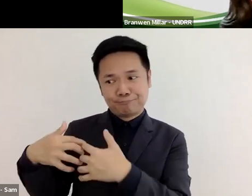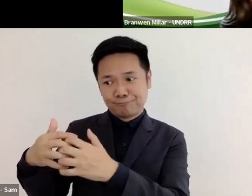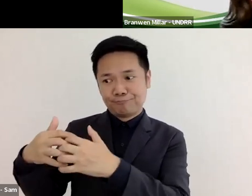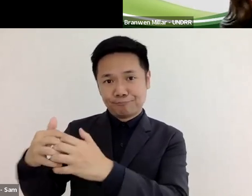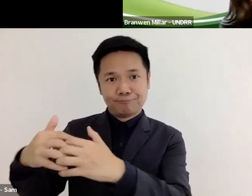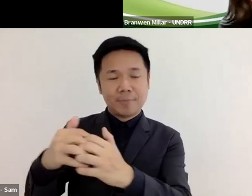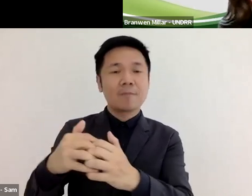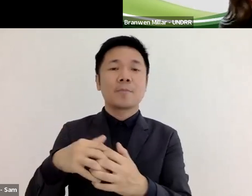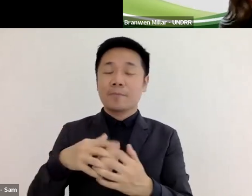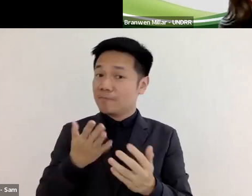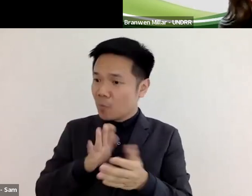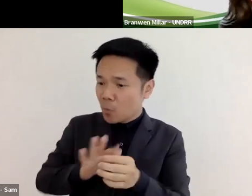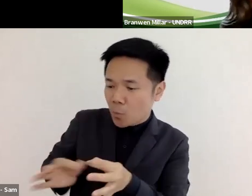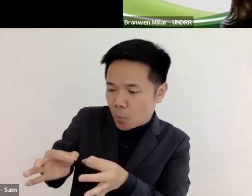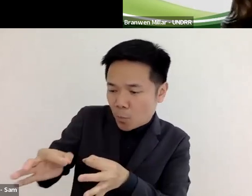Thank you so much.